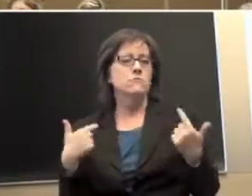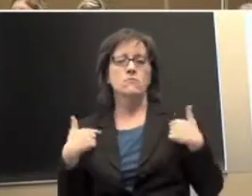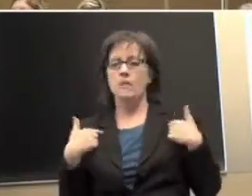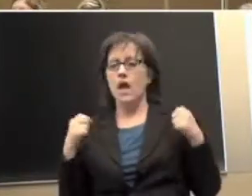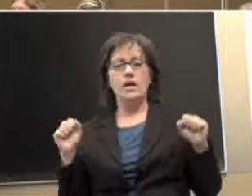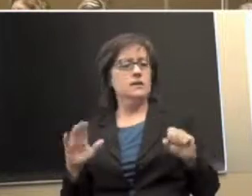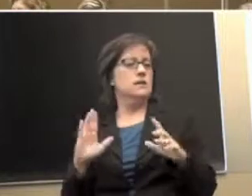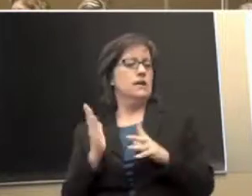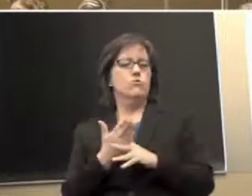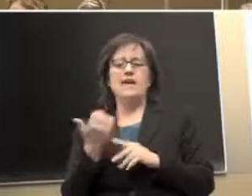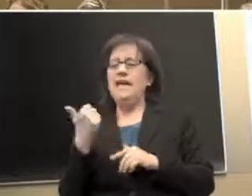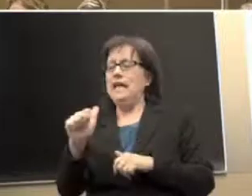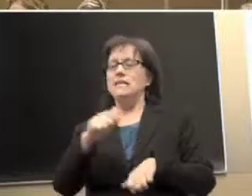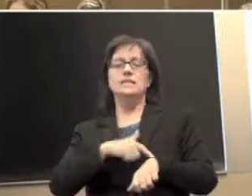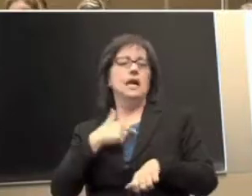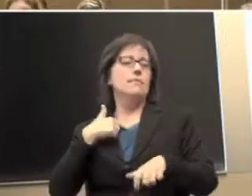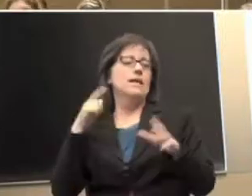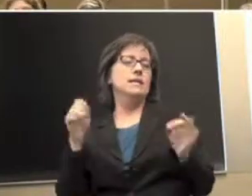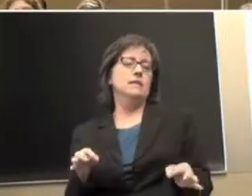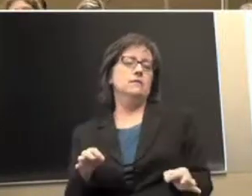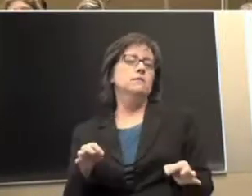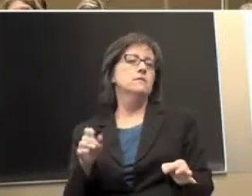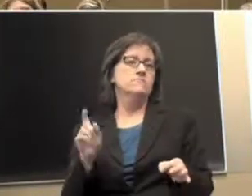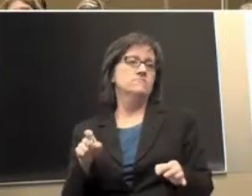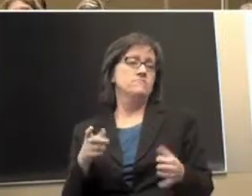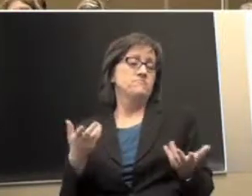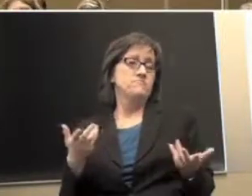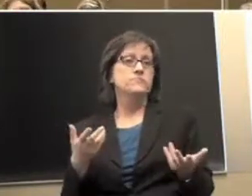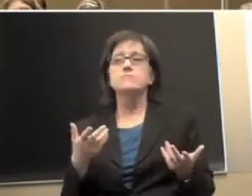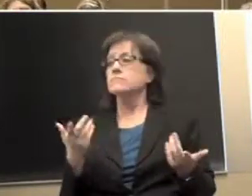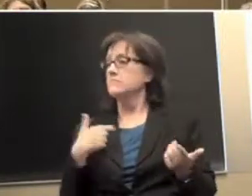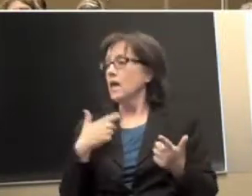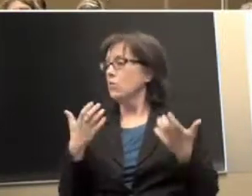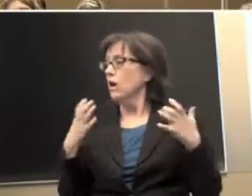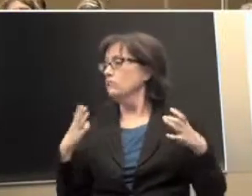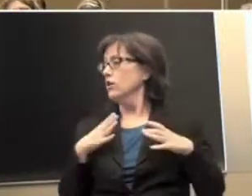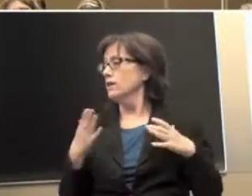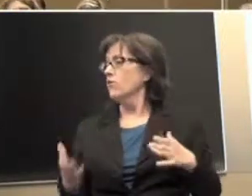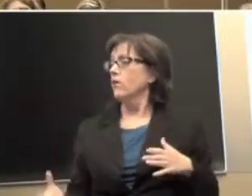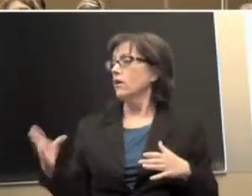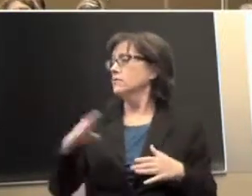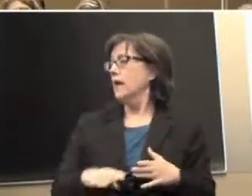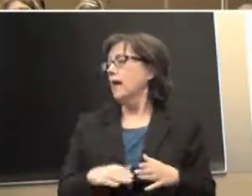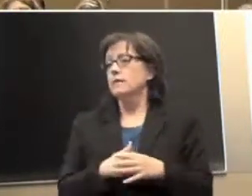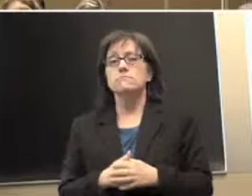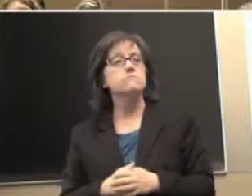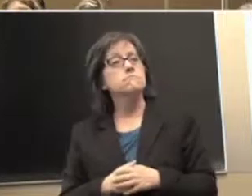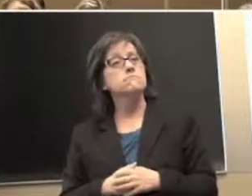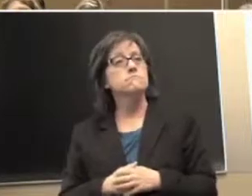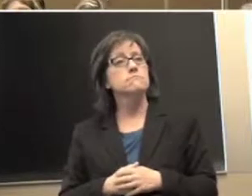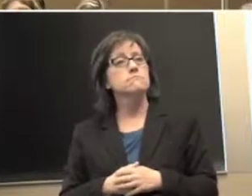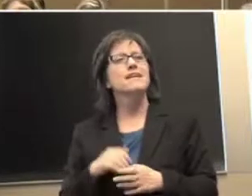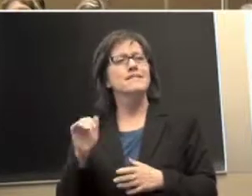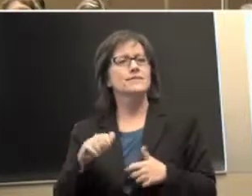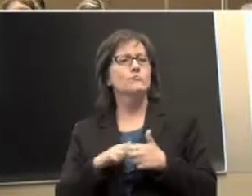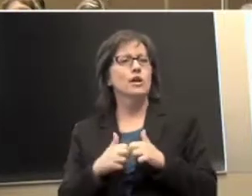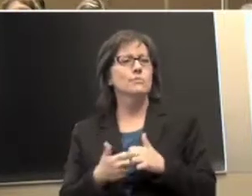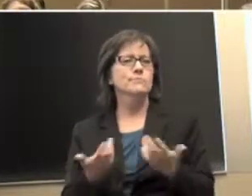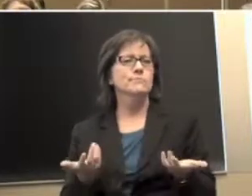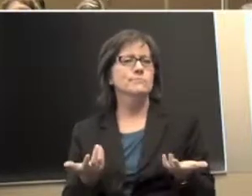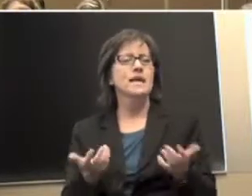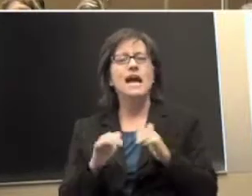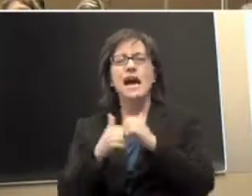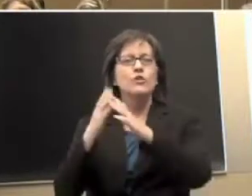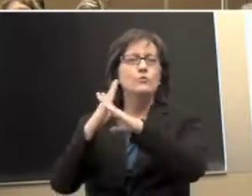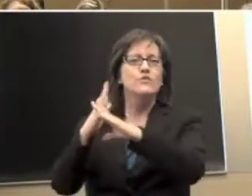anytime I need a break. Now, here's the dilemma. I want to be on break all the time. All right? How do you